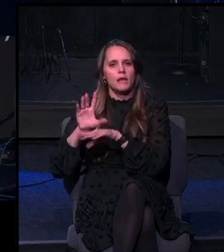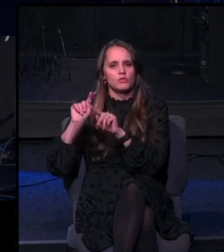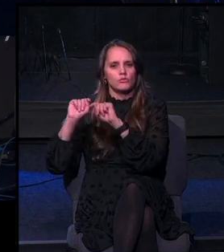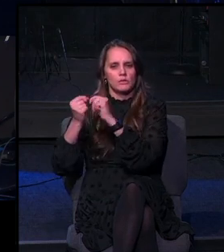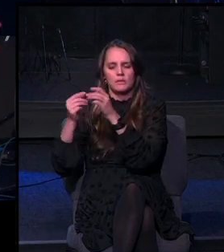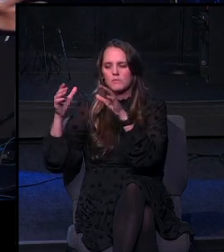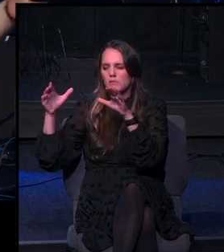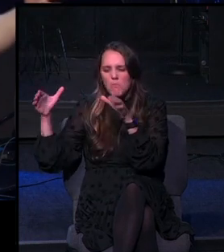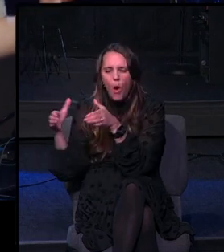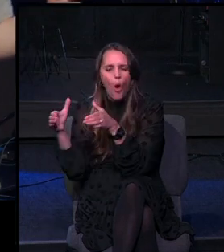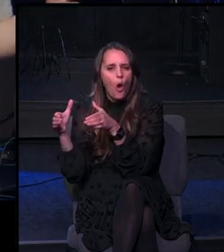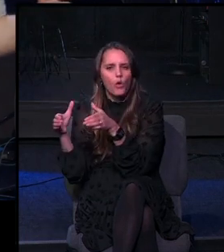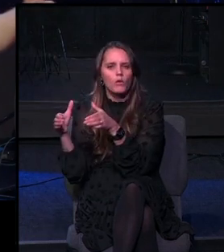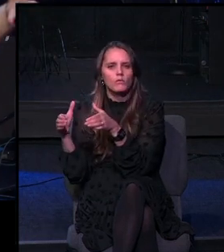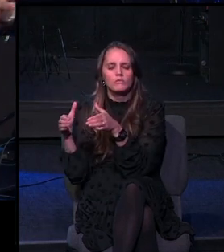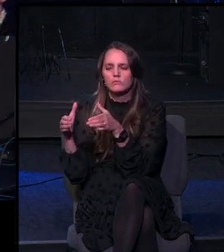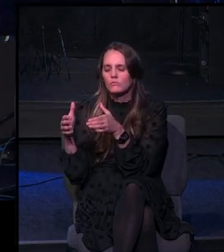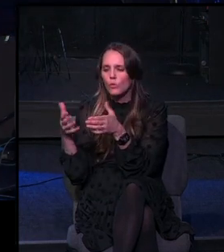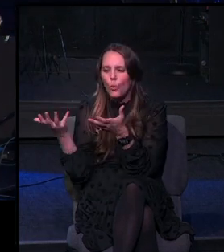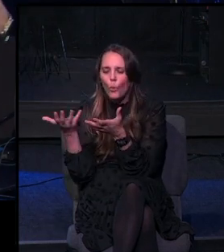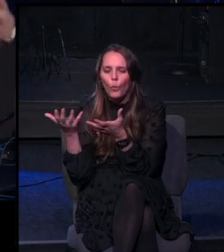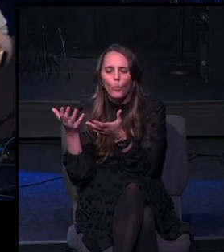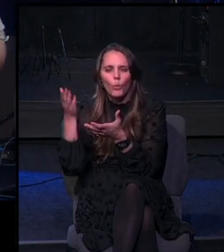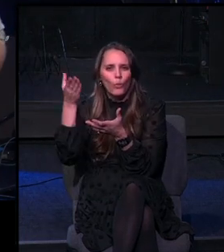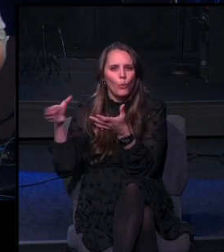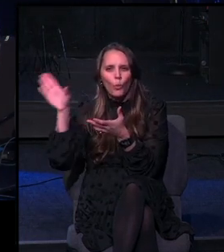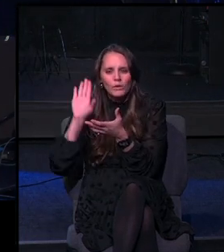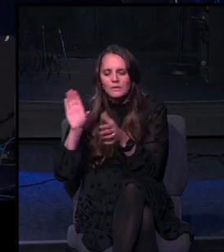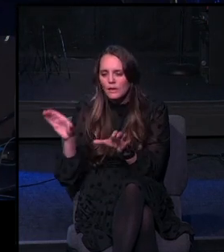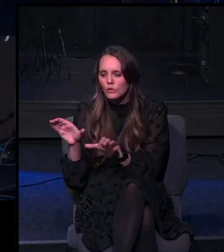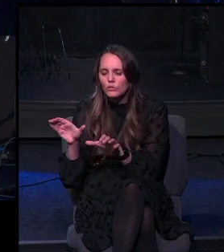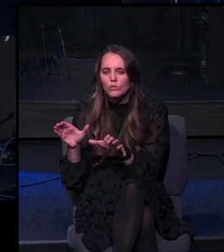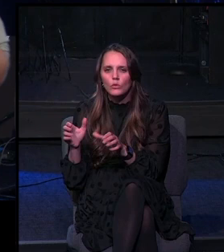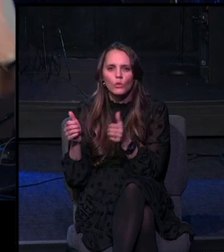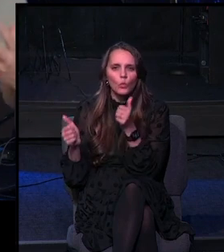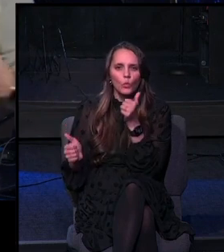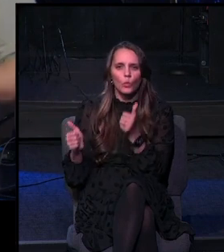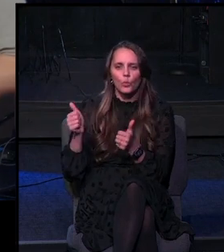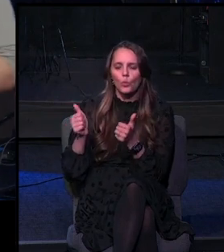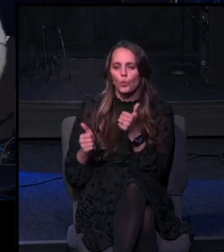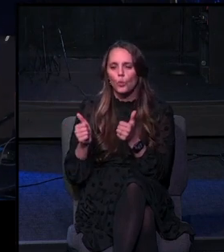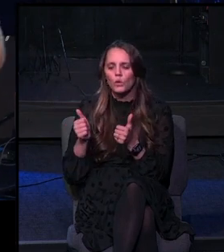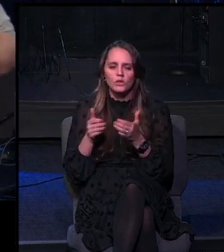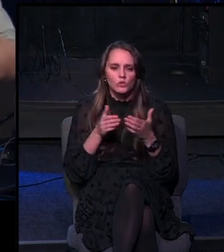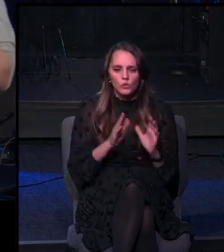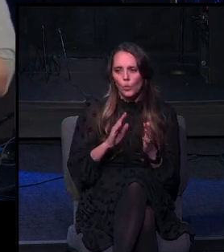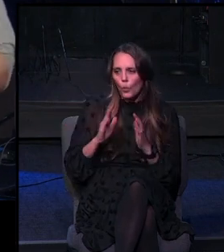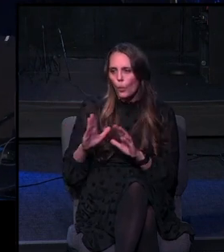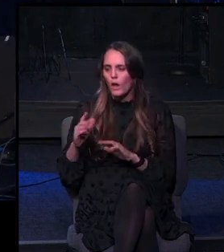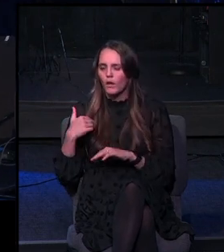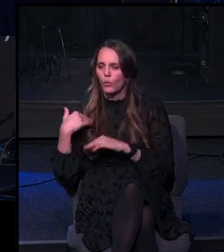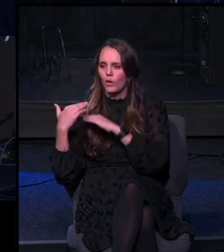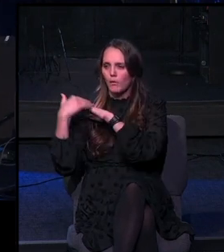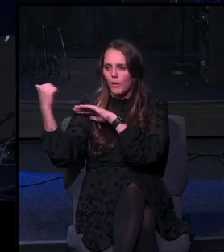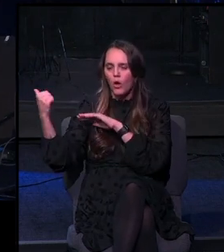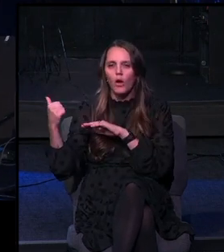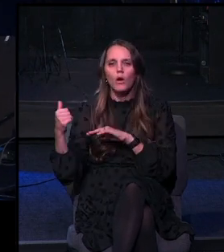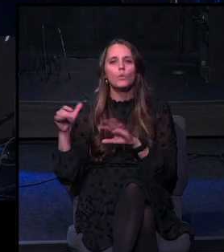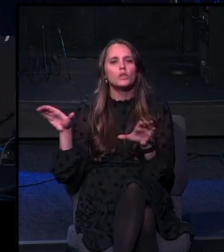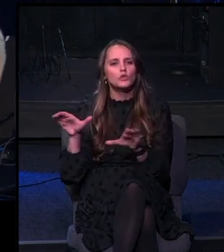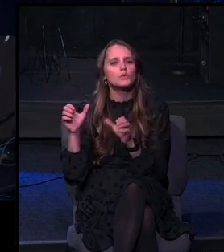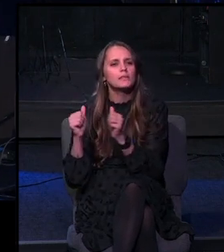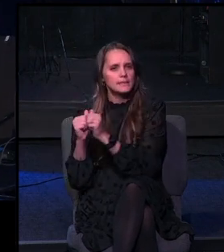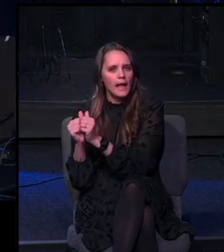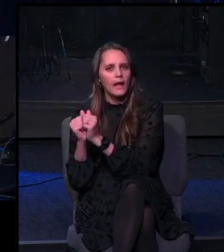and figure out what's God doing? What direction is he calling us to? What direction are we moving? We do this together. I mean, it's a biblical